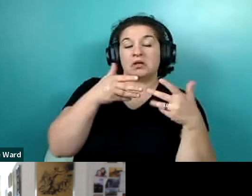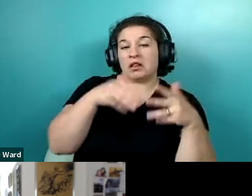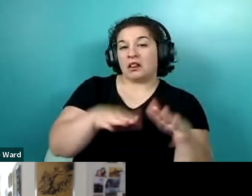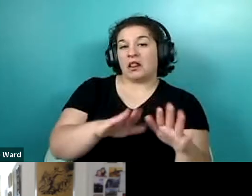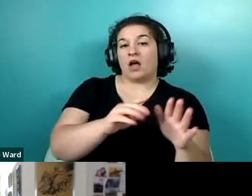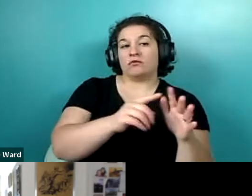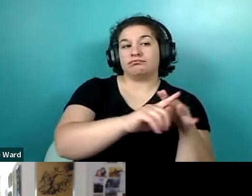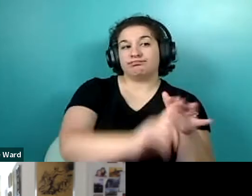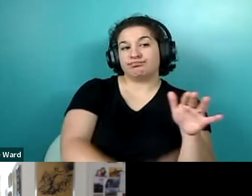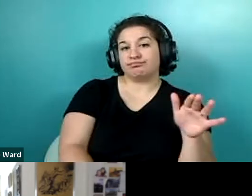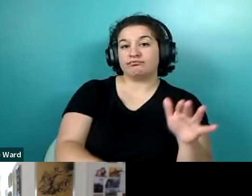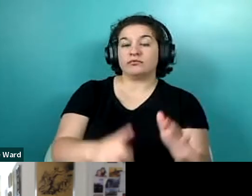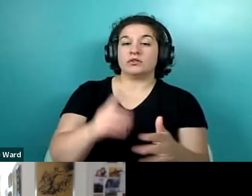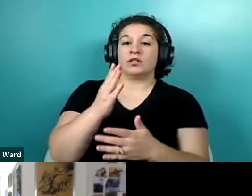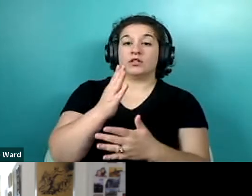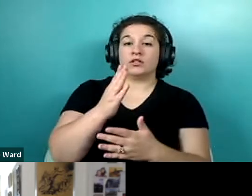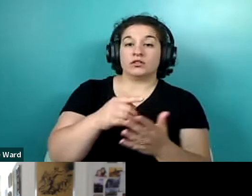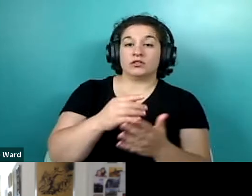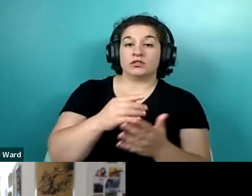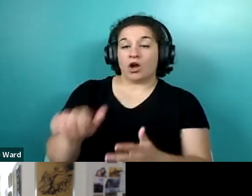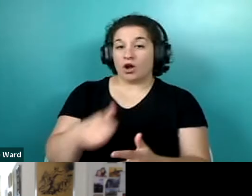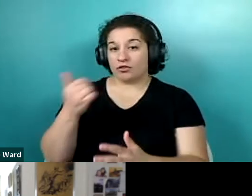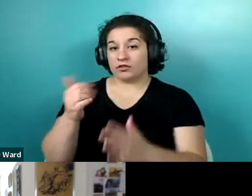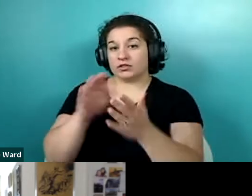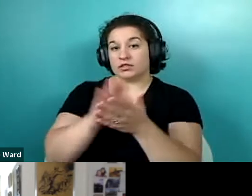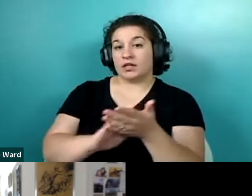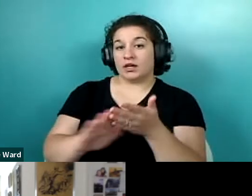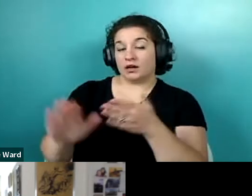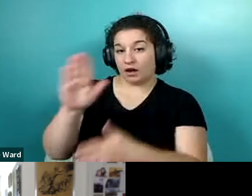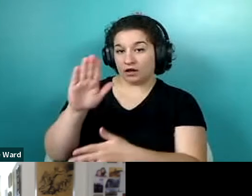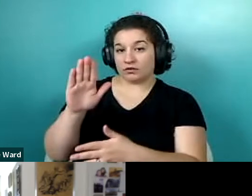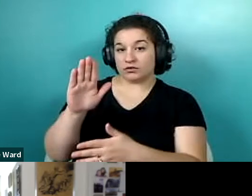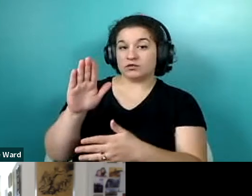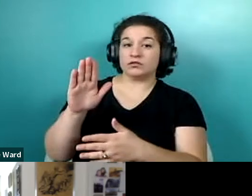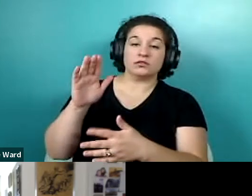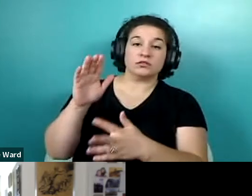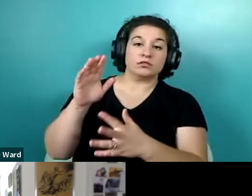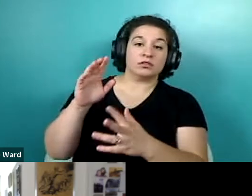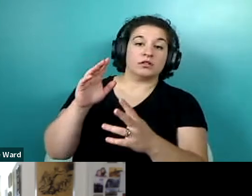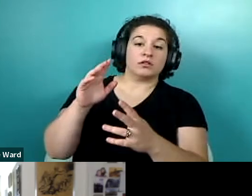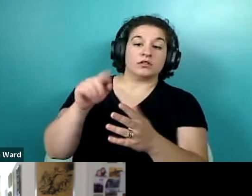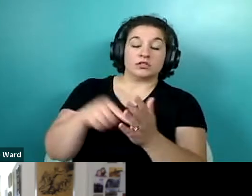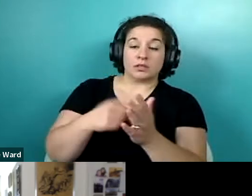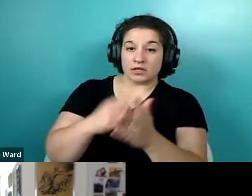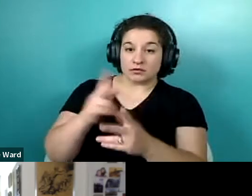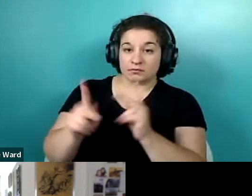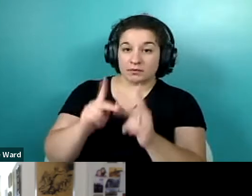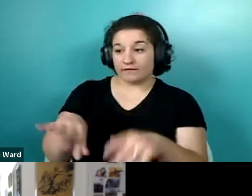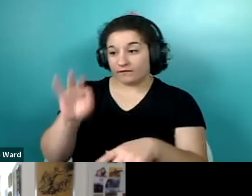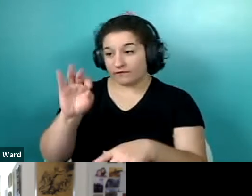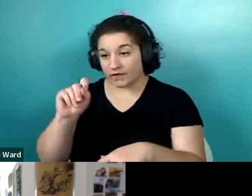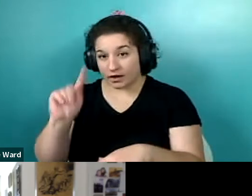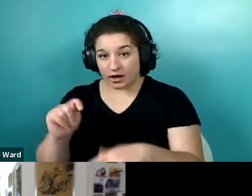schools is sometimes where people are being picked up who have things like learning disabilities or depression or anxiety